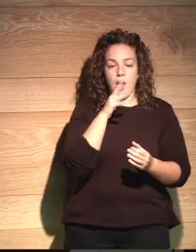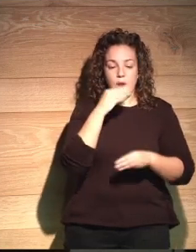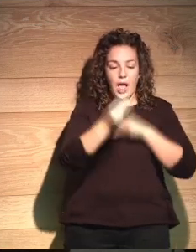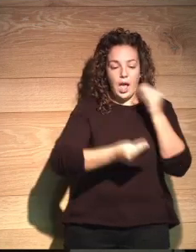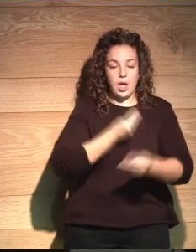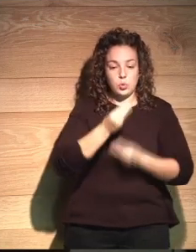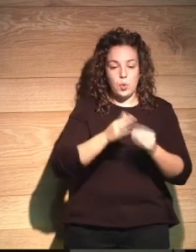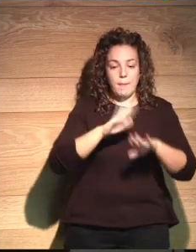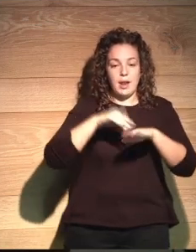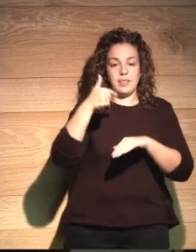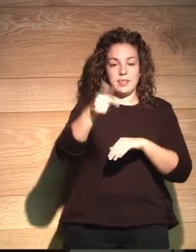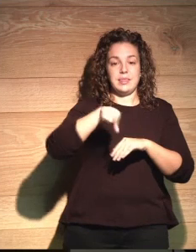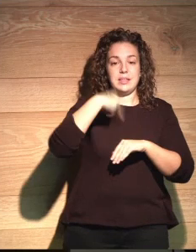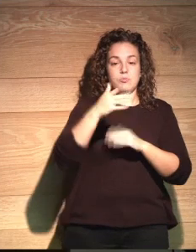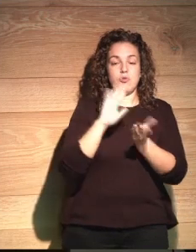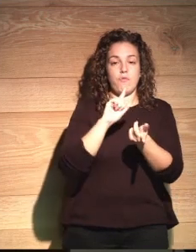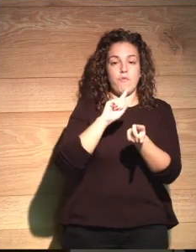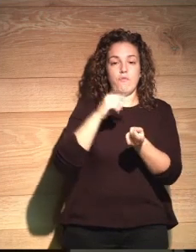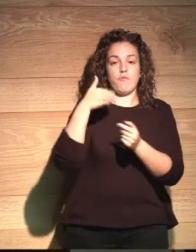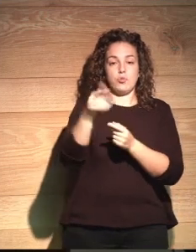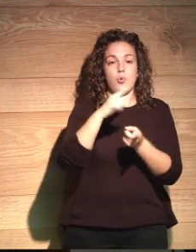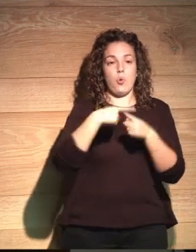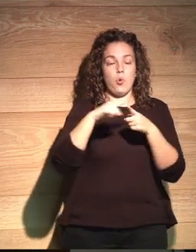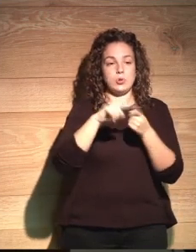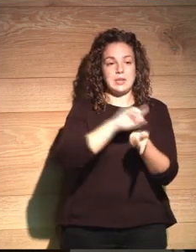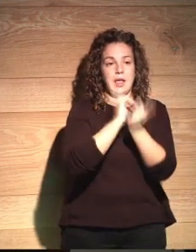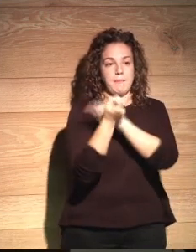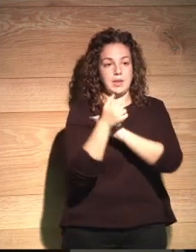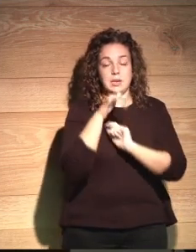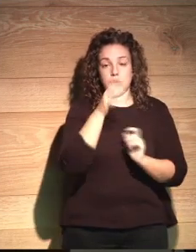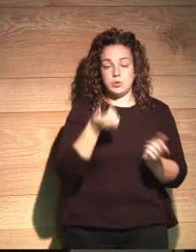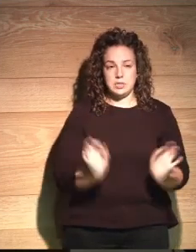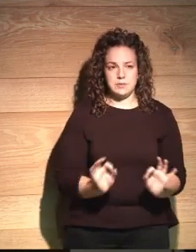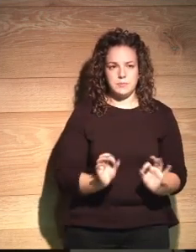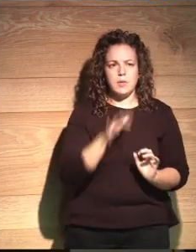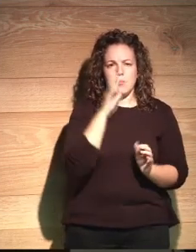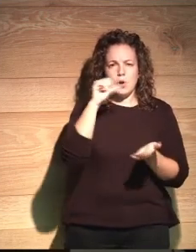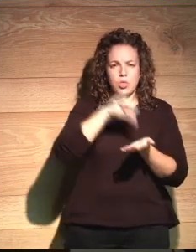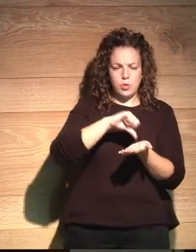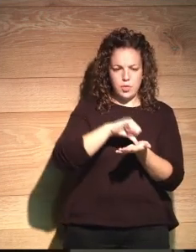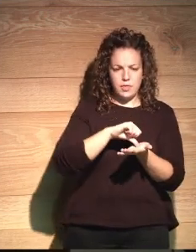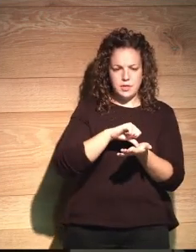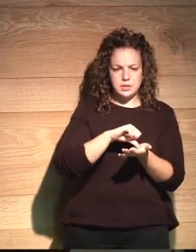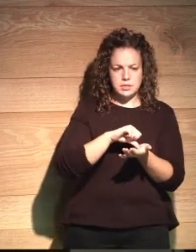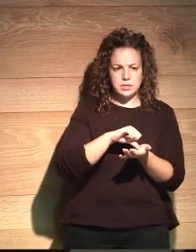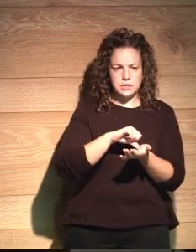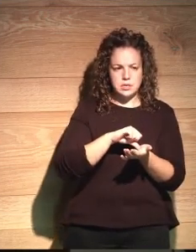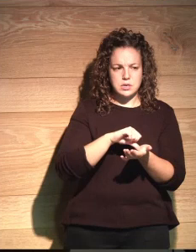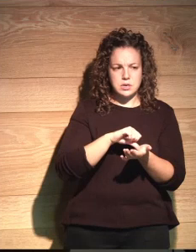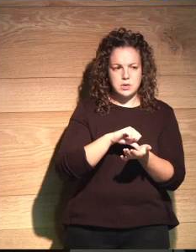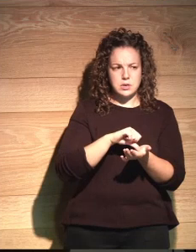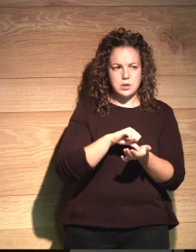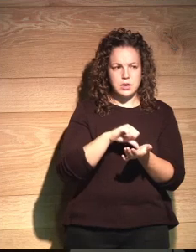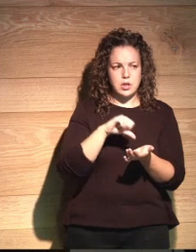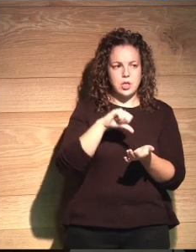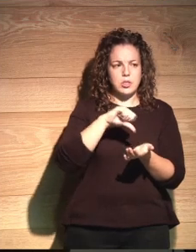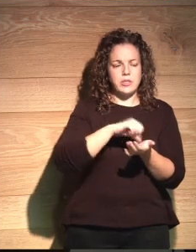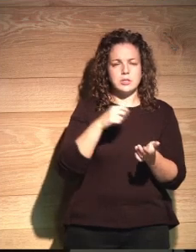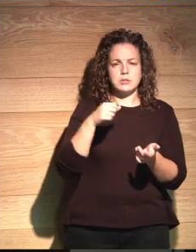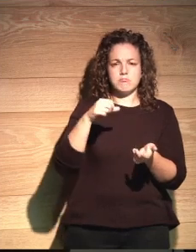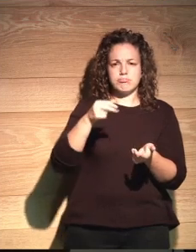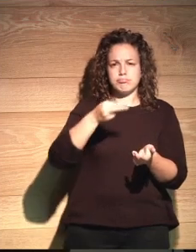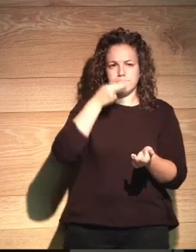passionate about doing it in cities. Cities are undergoing a very interesting phenomenon because we know a lot about cities we didn't know